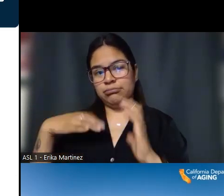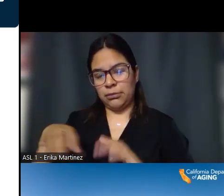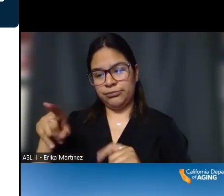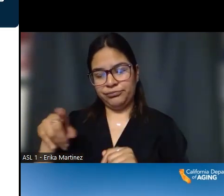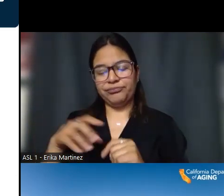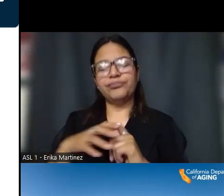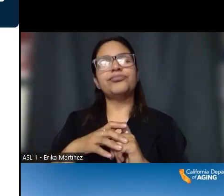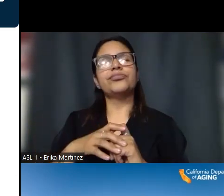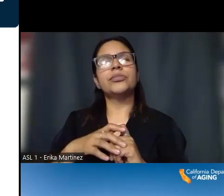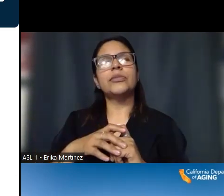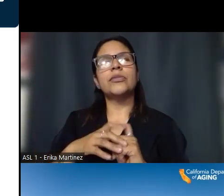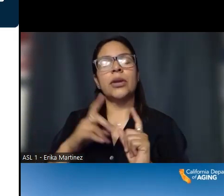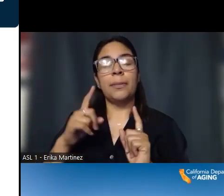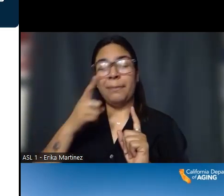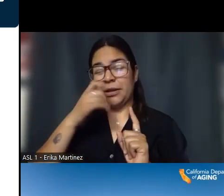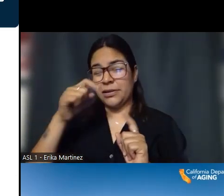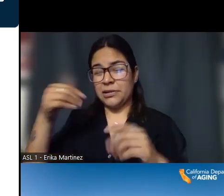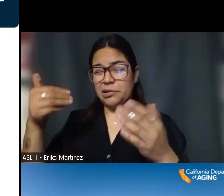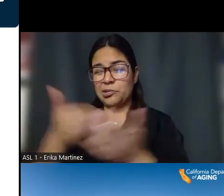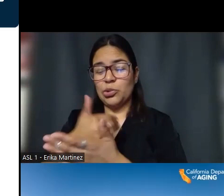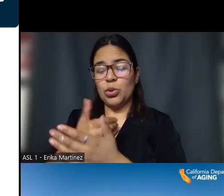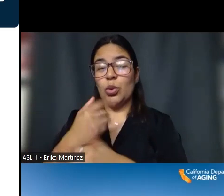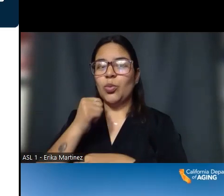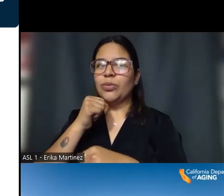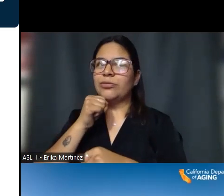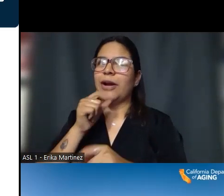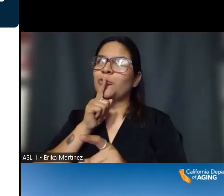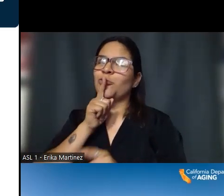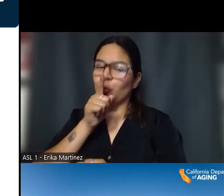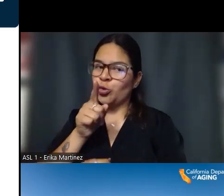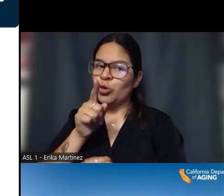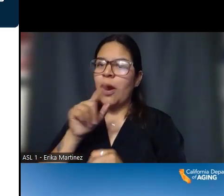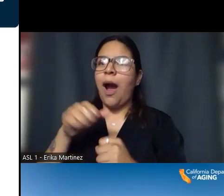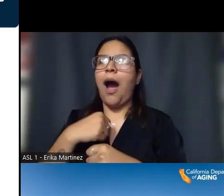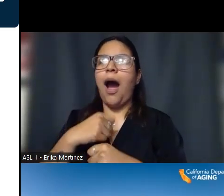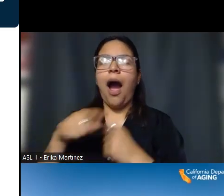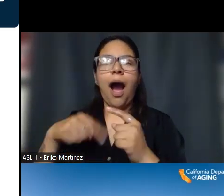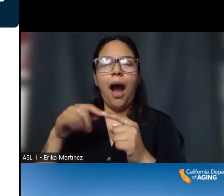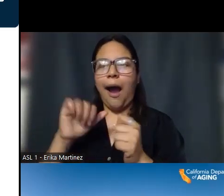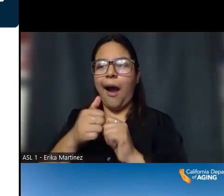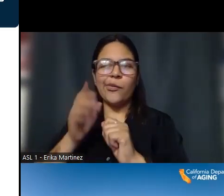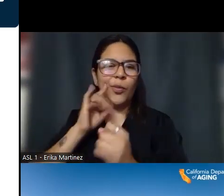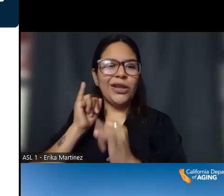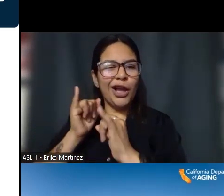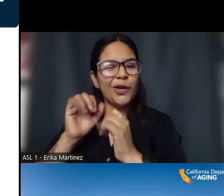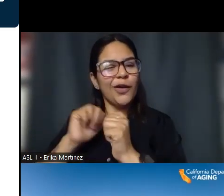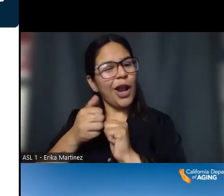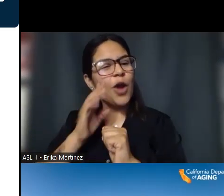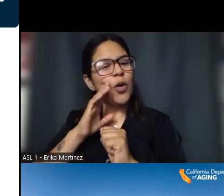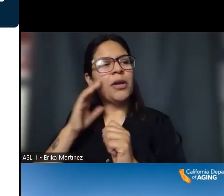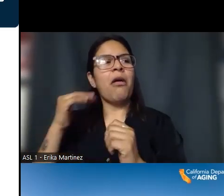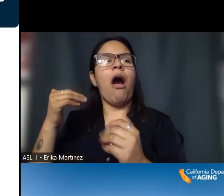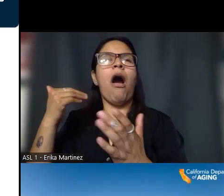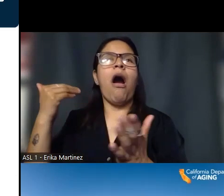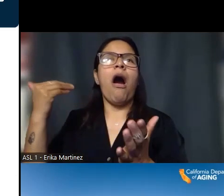And again, with this being so new, we weren't sure how the program was going to work and our bandwidth and how often we would be able to